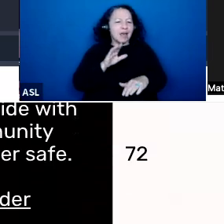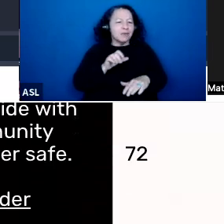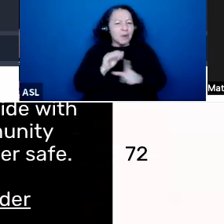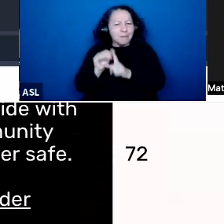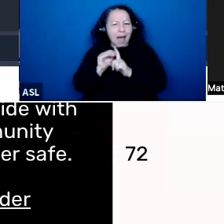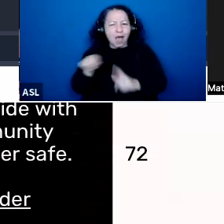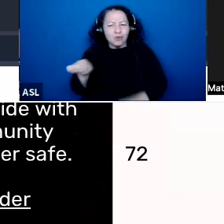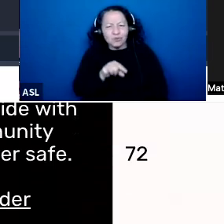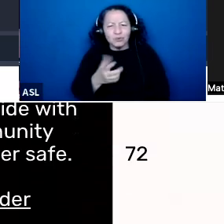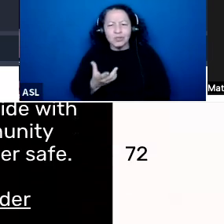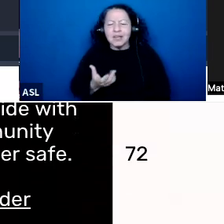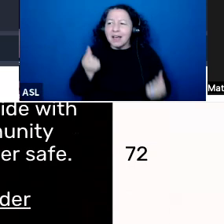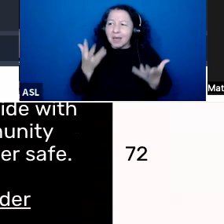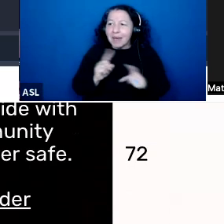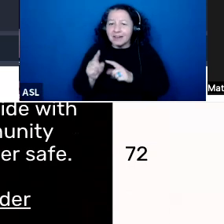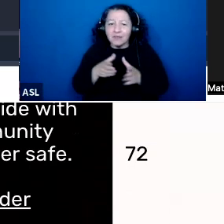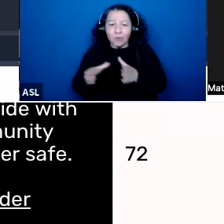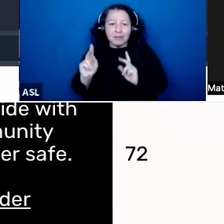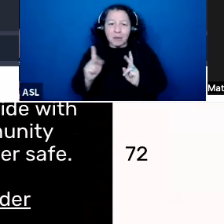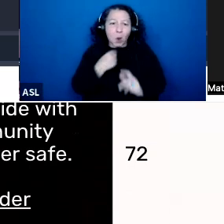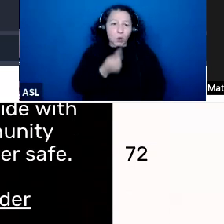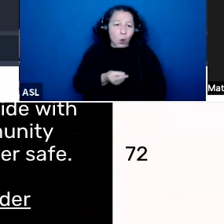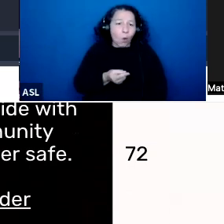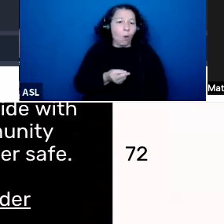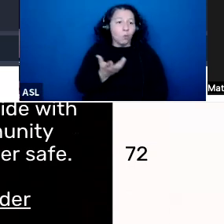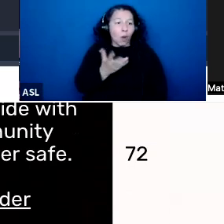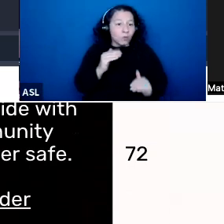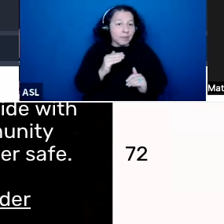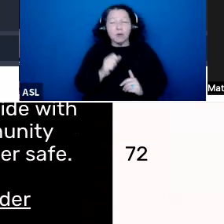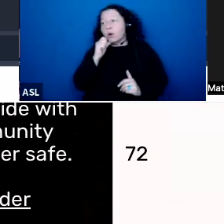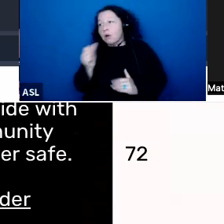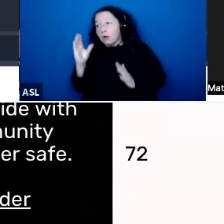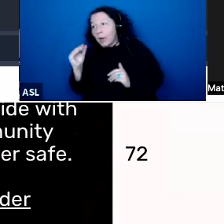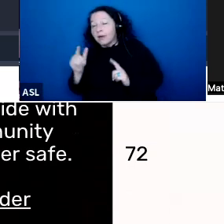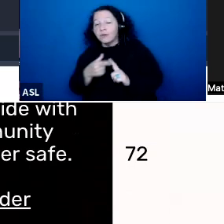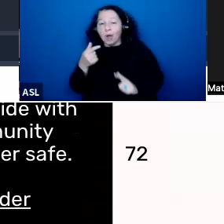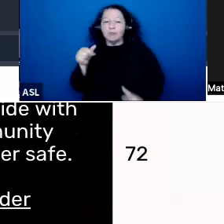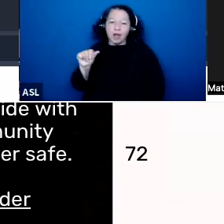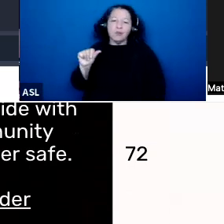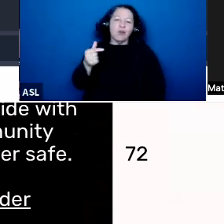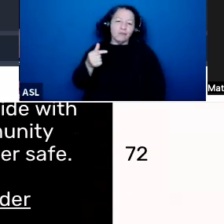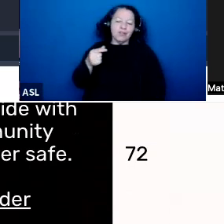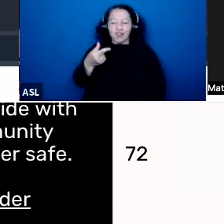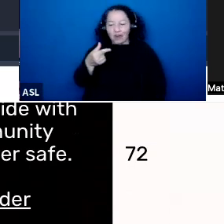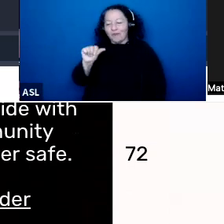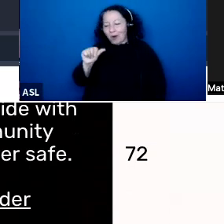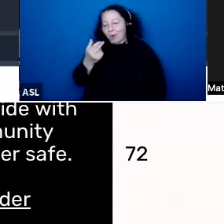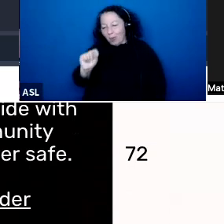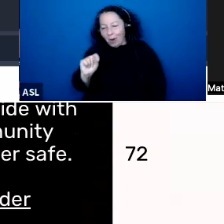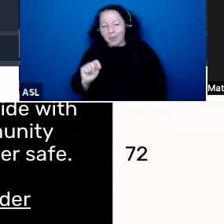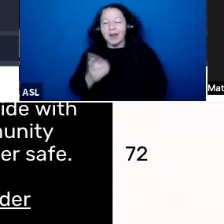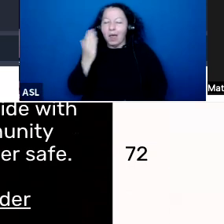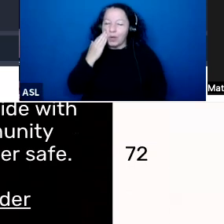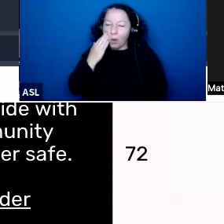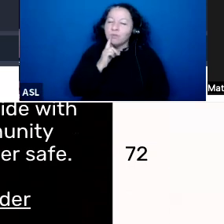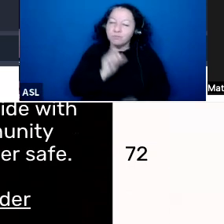folks are told like what you can expect and what you can't expect from gender affirming therapy, and we know that it's actually really